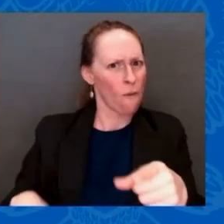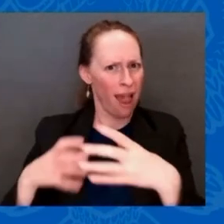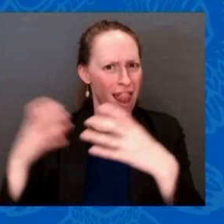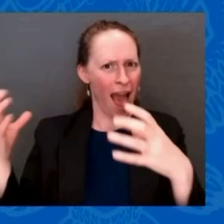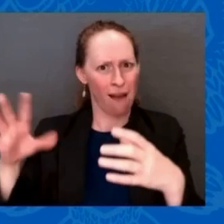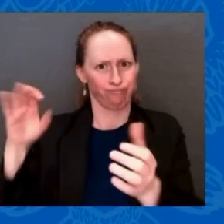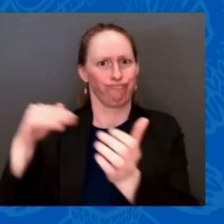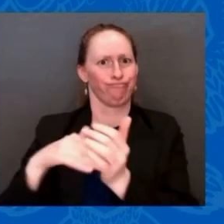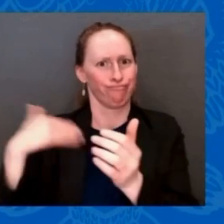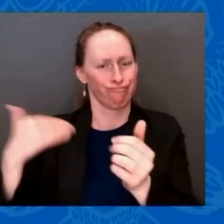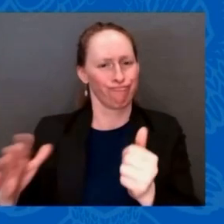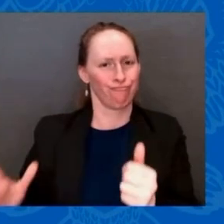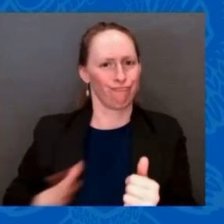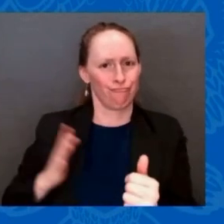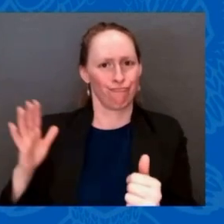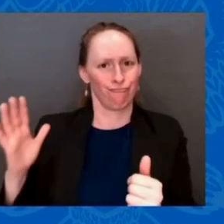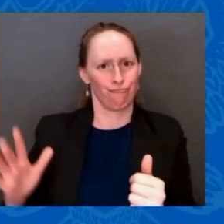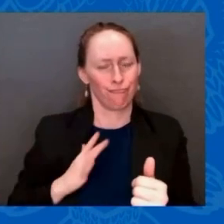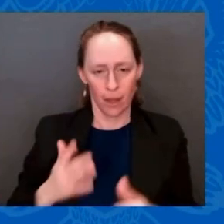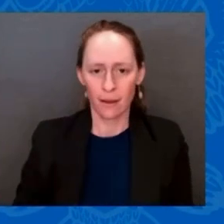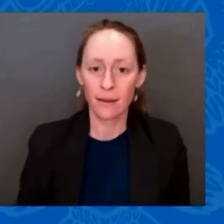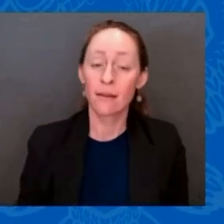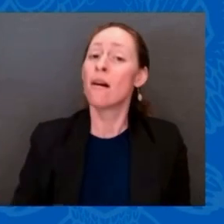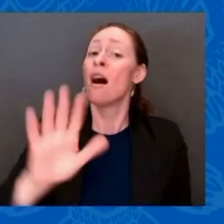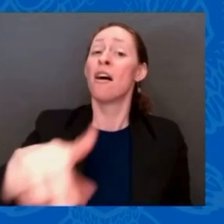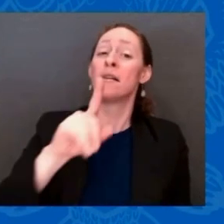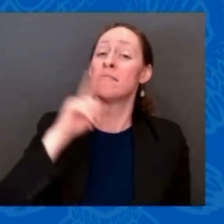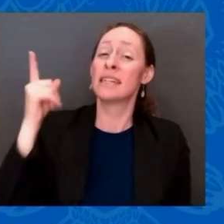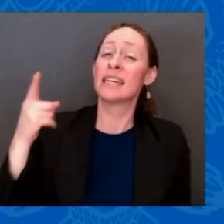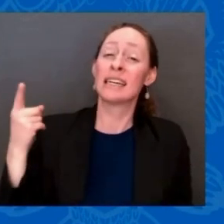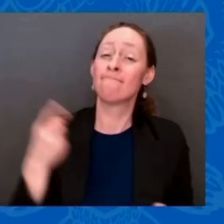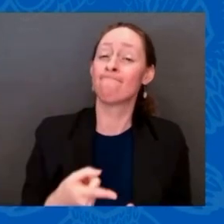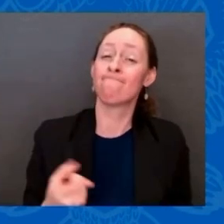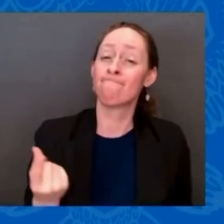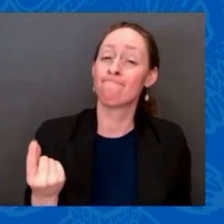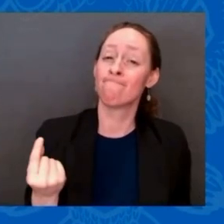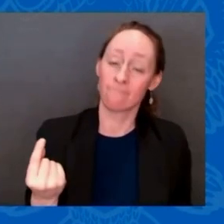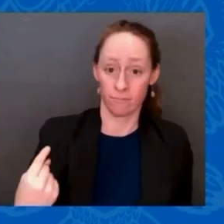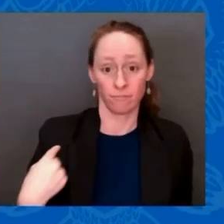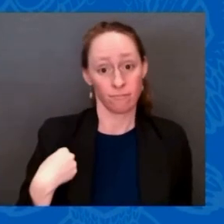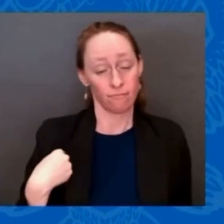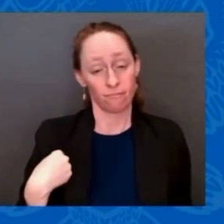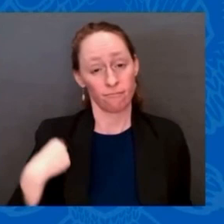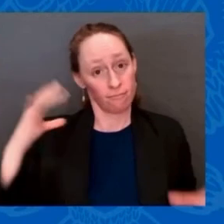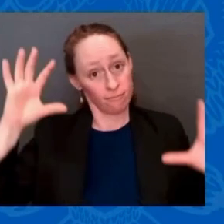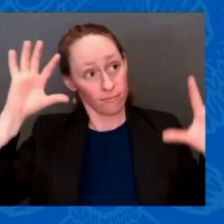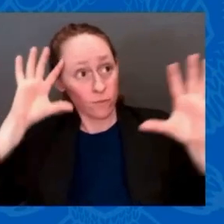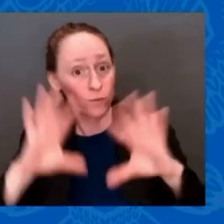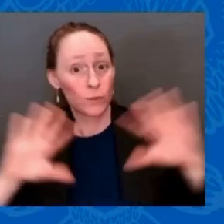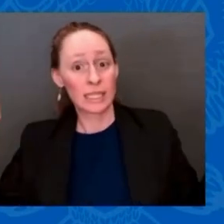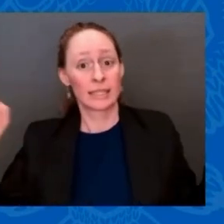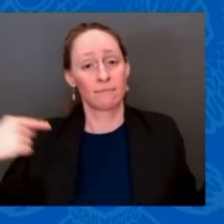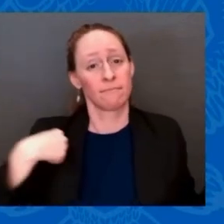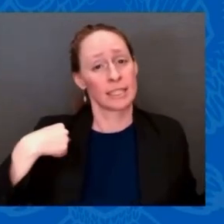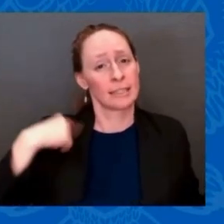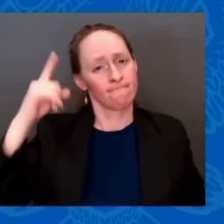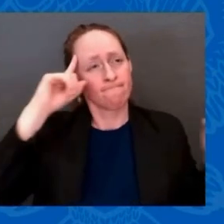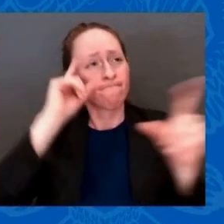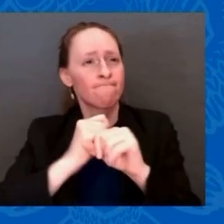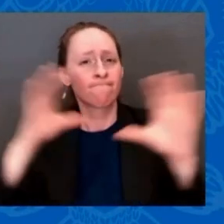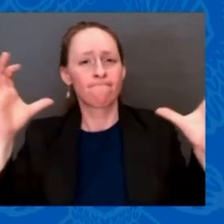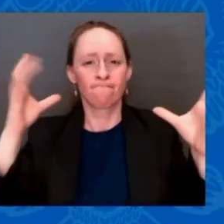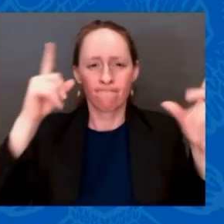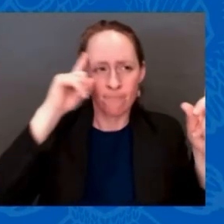When I came to office, I had a fundamental decision to make. We're going to continue trickle-down economic as a policy that's failed time and